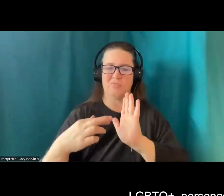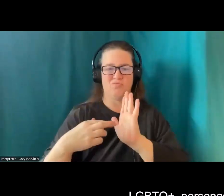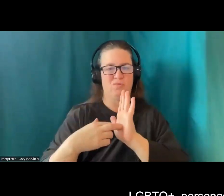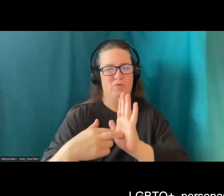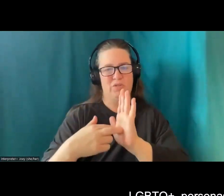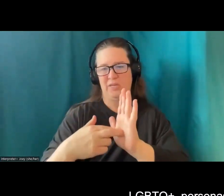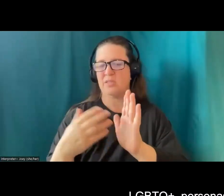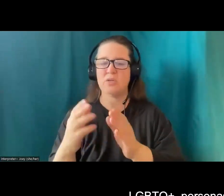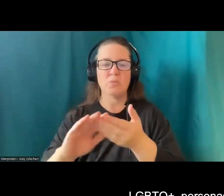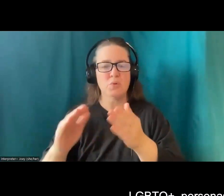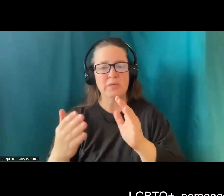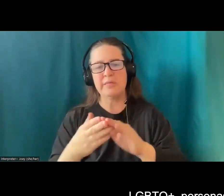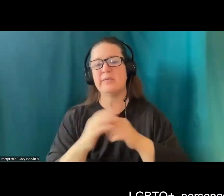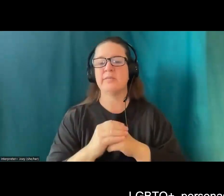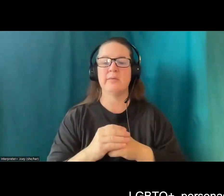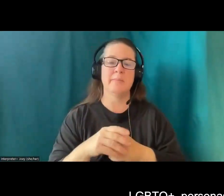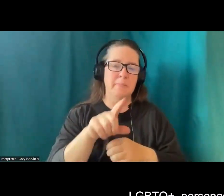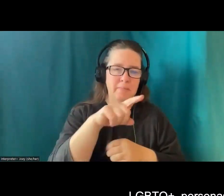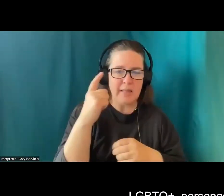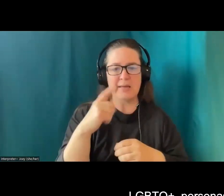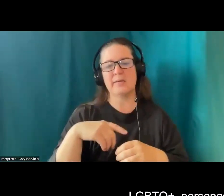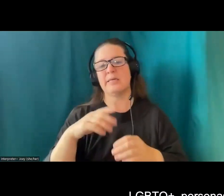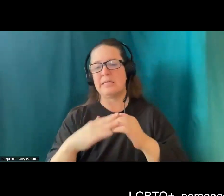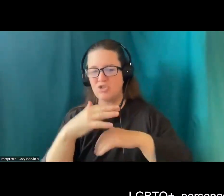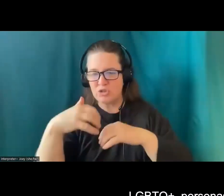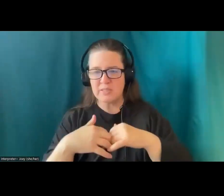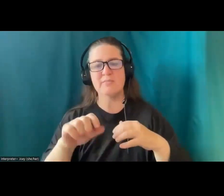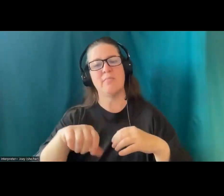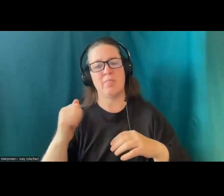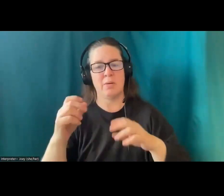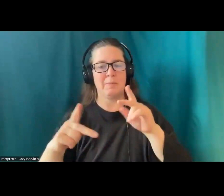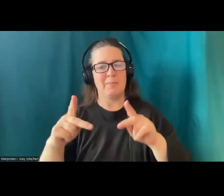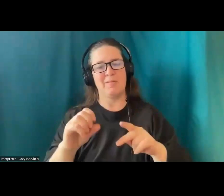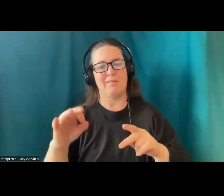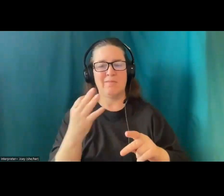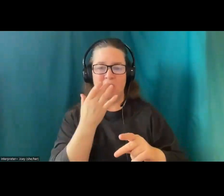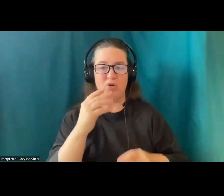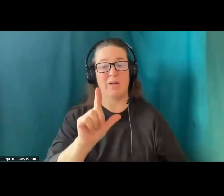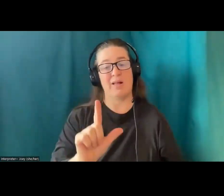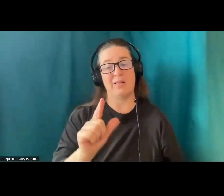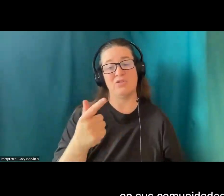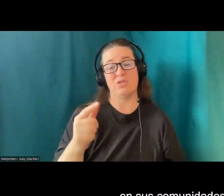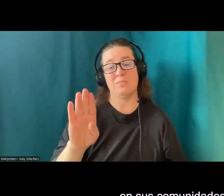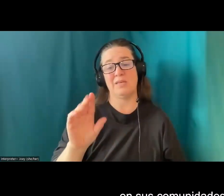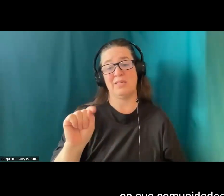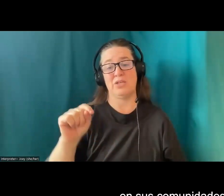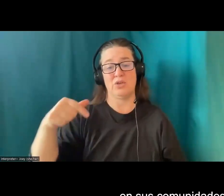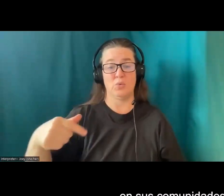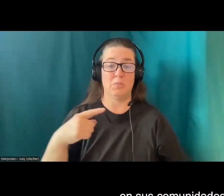LGBTQ+, people with disabilities, and rural communities. We know the impact that all of you have in your